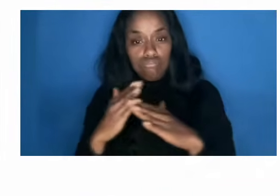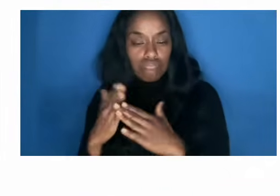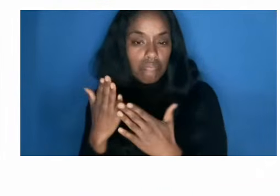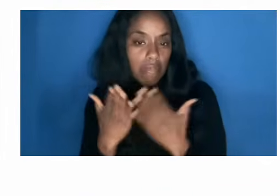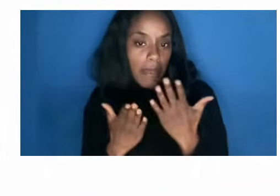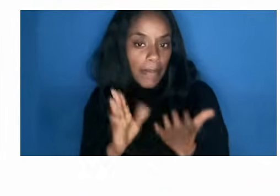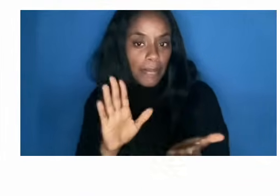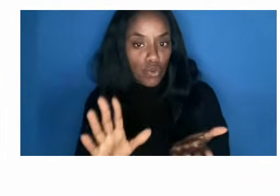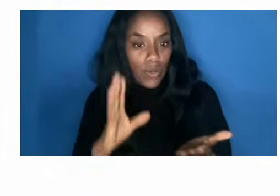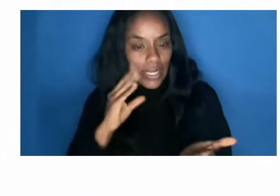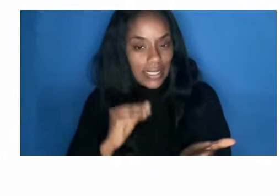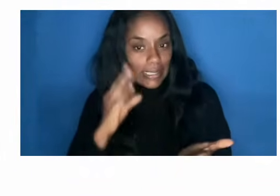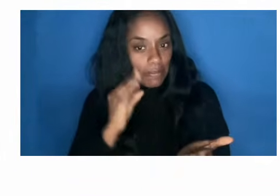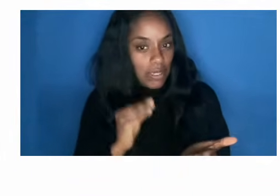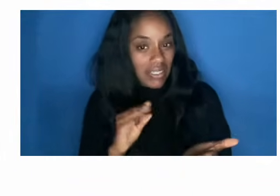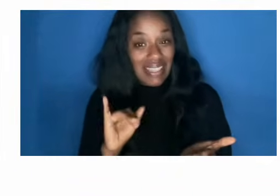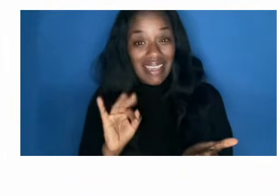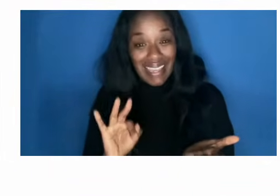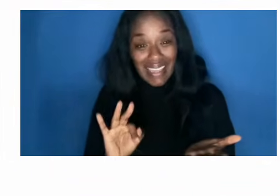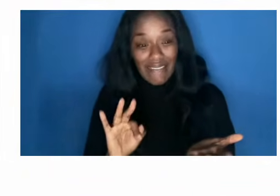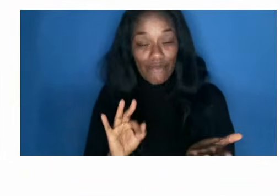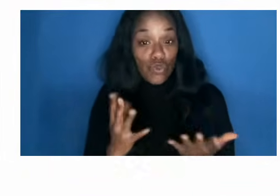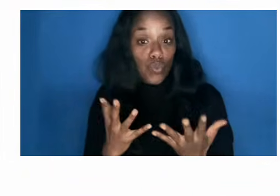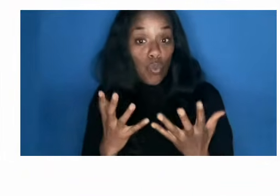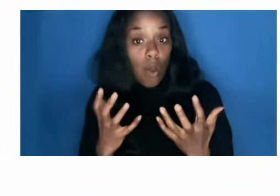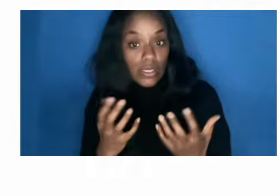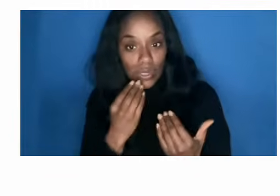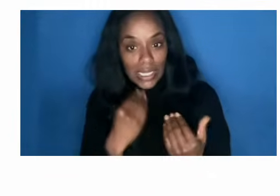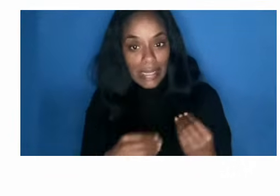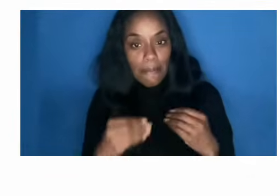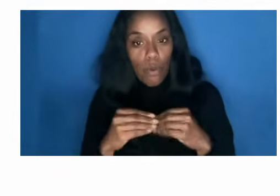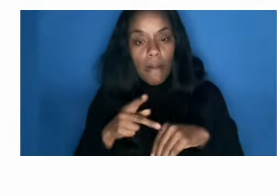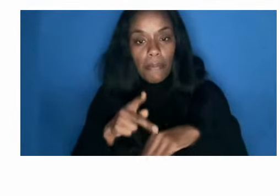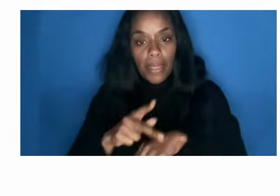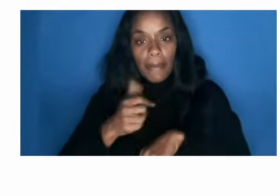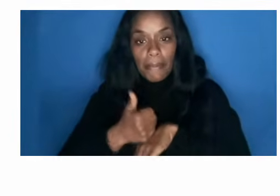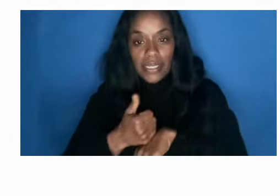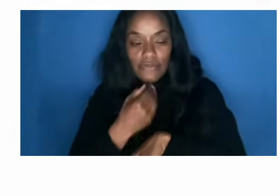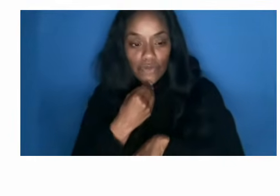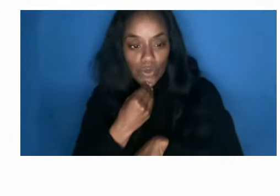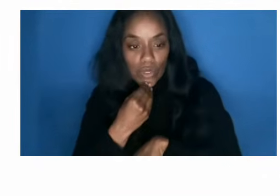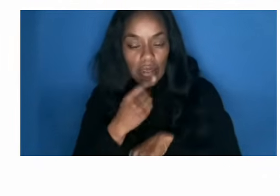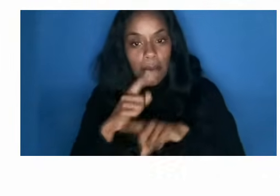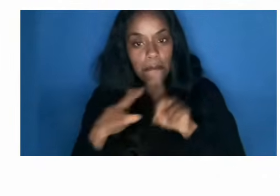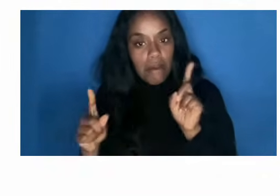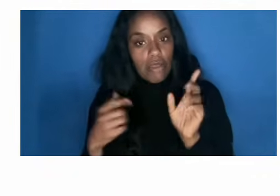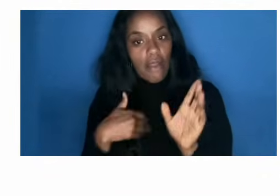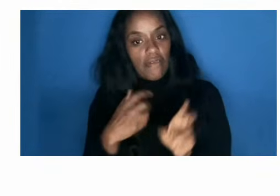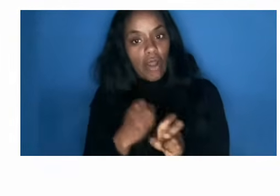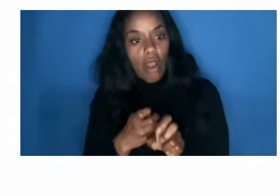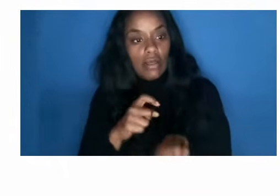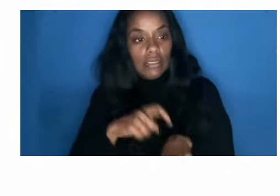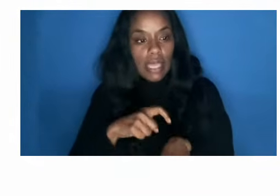be facing if you're wanting to eat more plant-based food, but you're having a hard time like really making it stick.